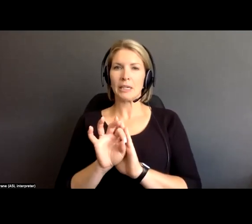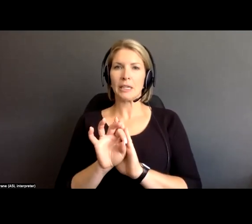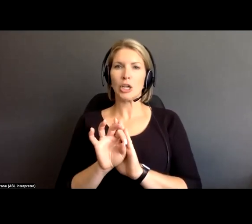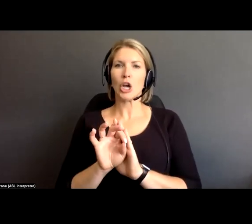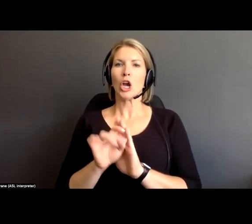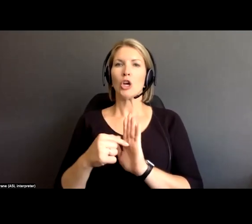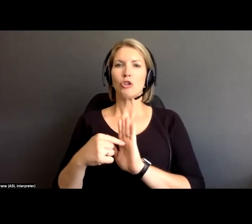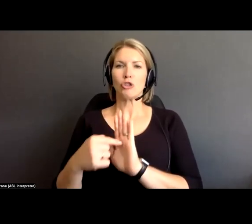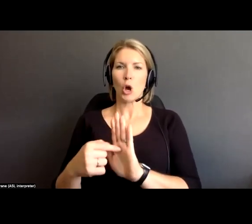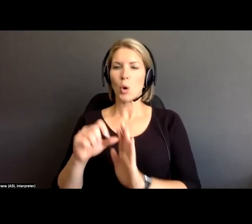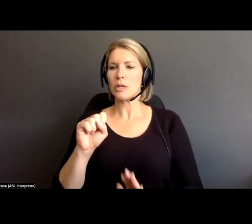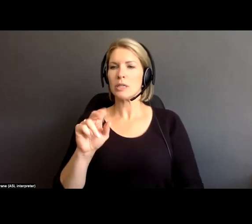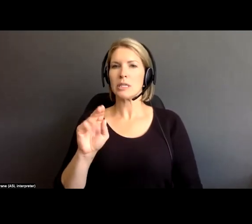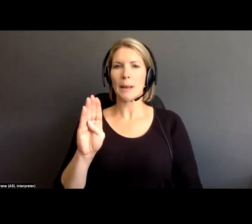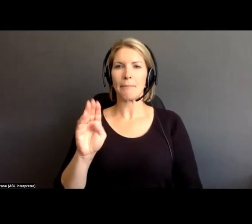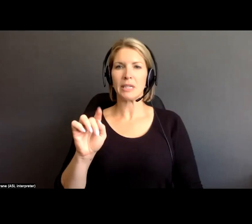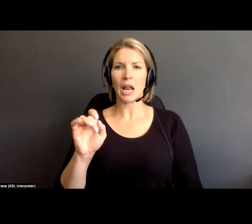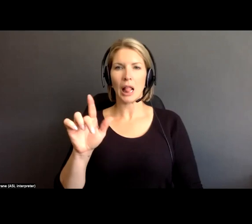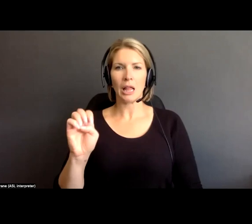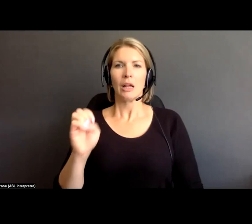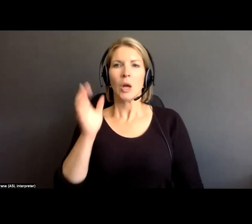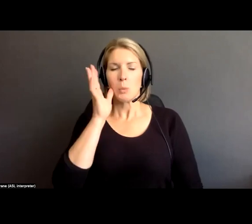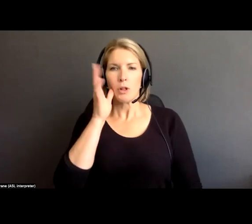will give you live closed captioning for the event.